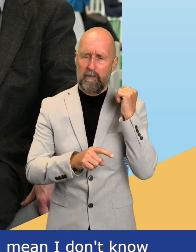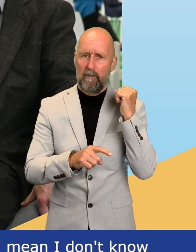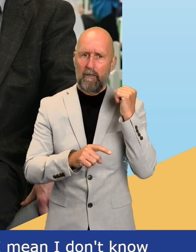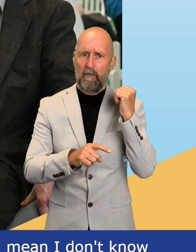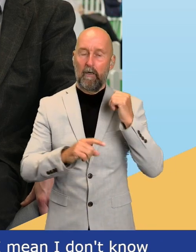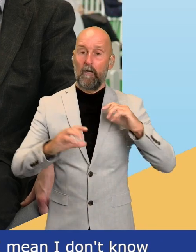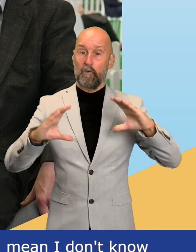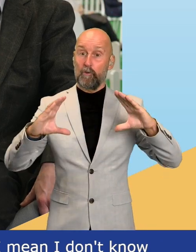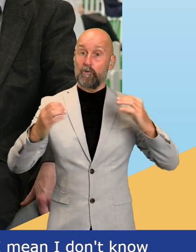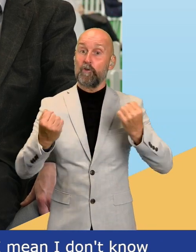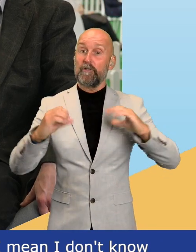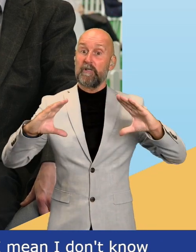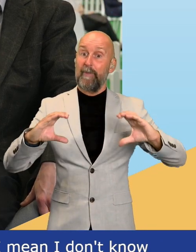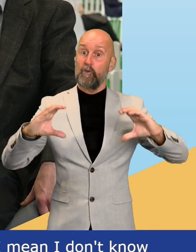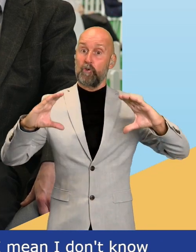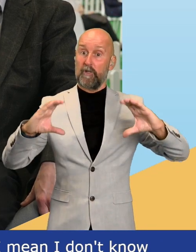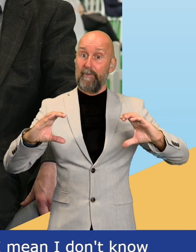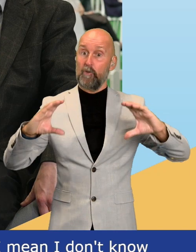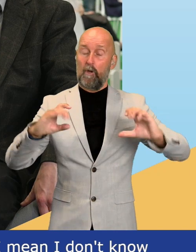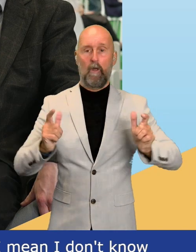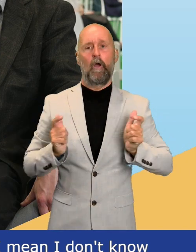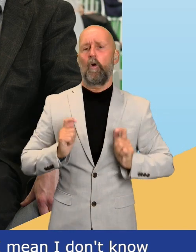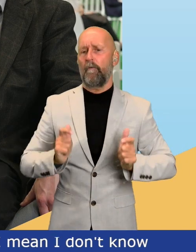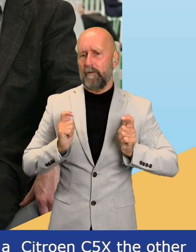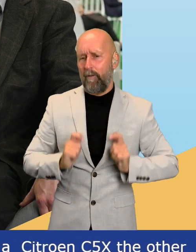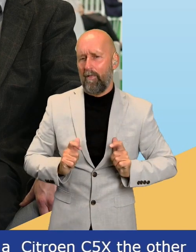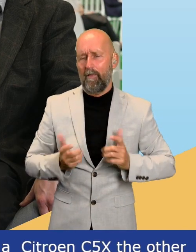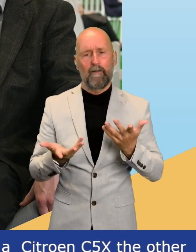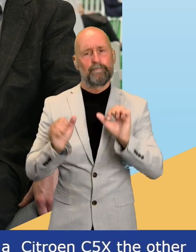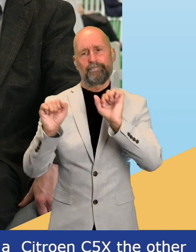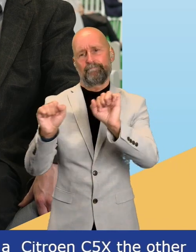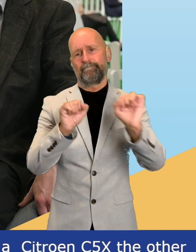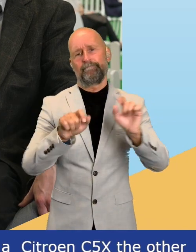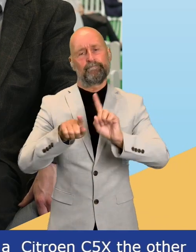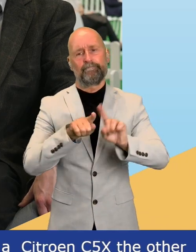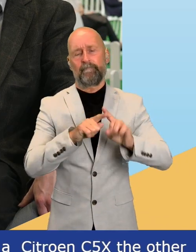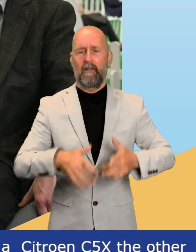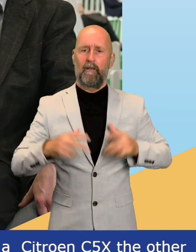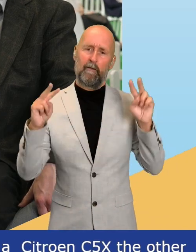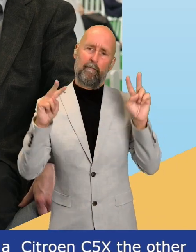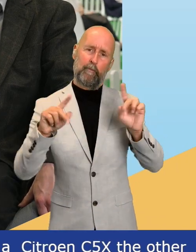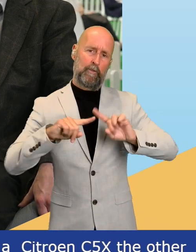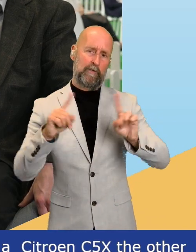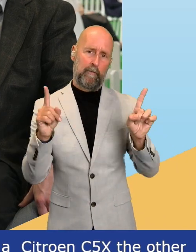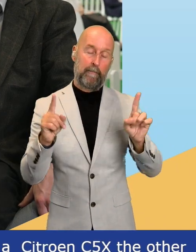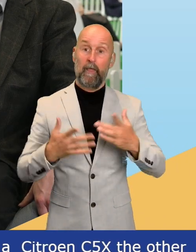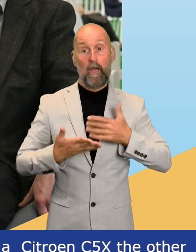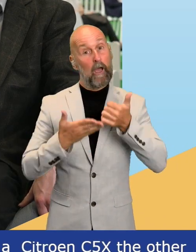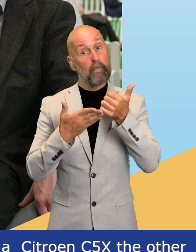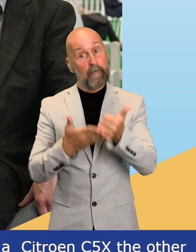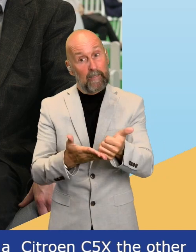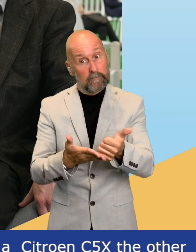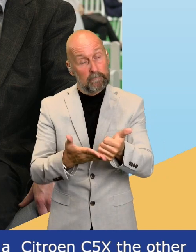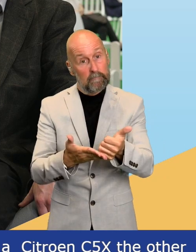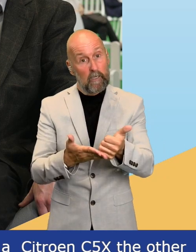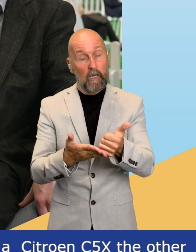pneumatic suspension, very comfortable suspension. So there's, there's sort of different elements to comfort, and they will affect people differently. My advice would very much be to go